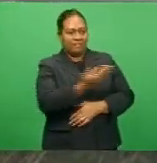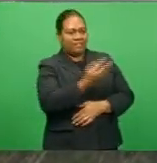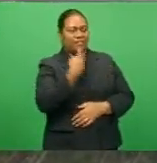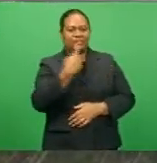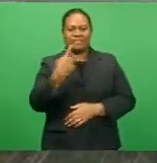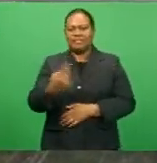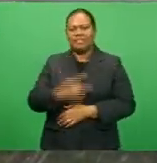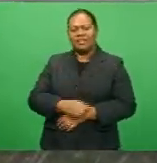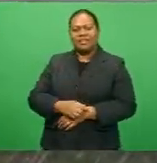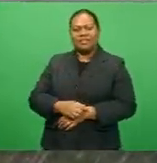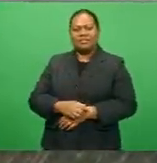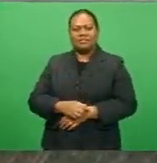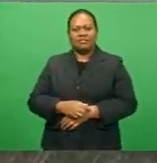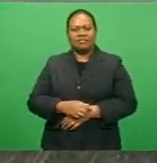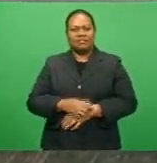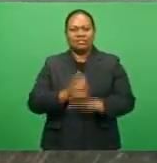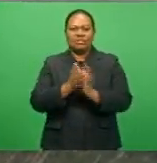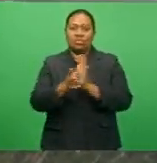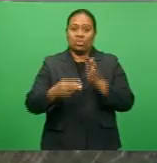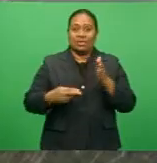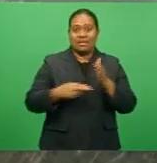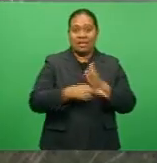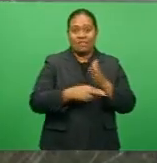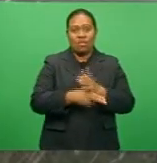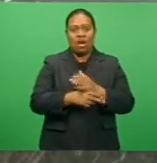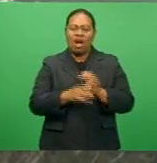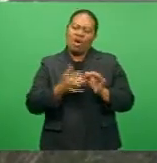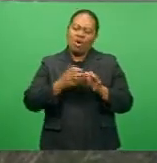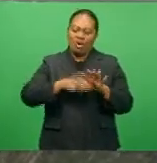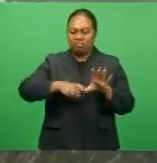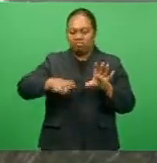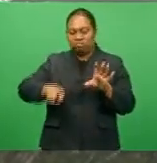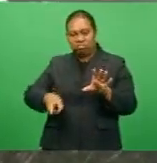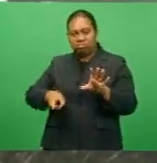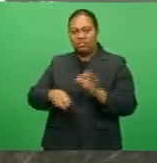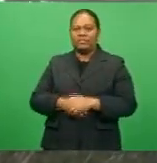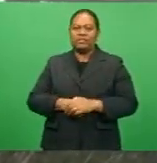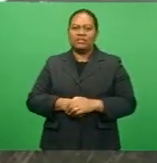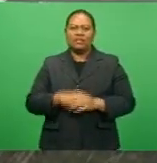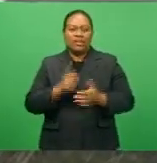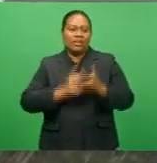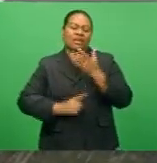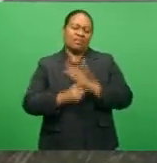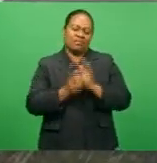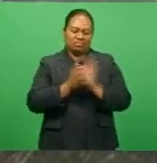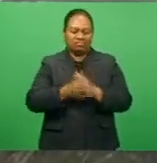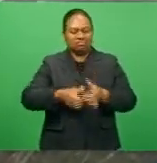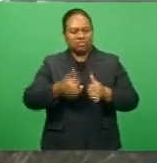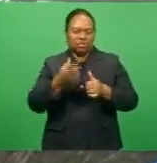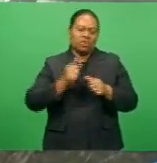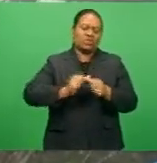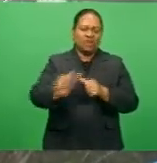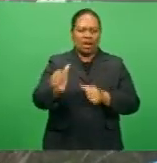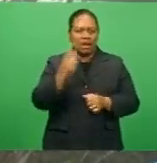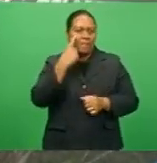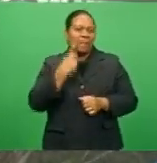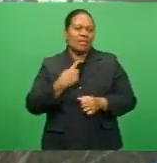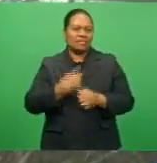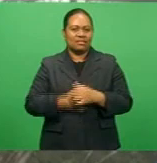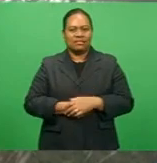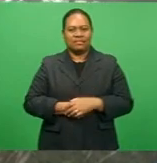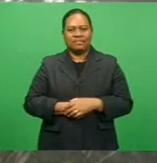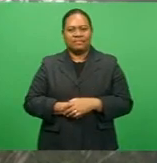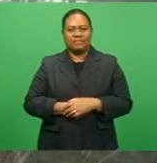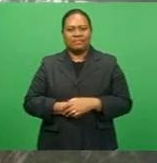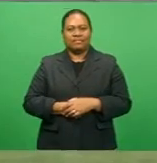stages, so if you go down to Navua or a draw, will put us back to senior division. So we'll try our best and